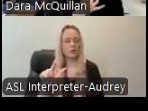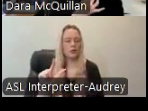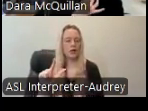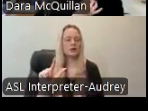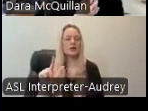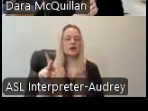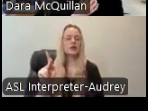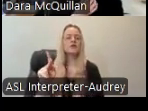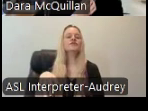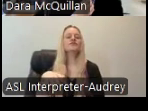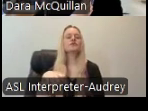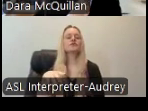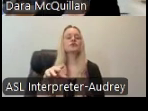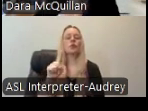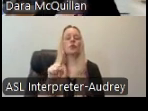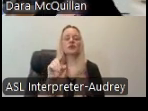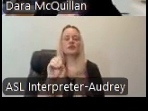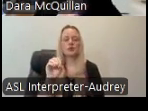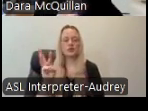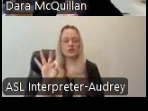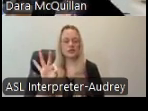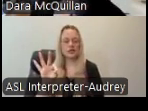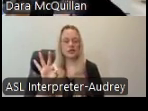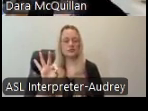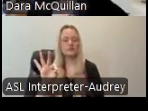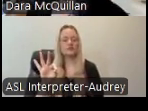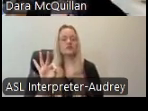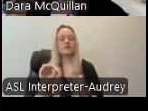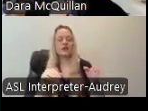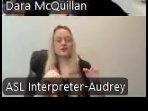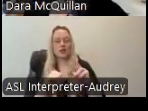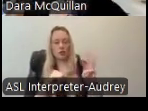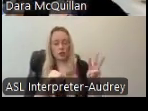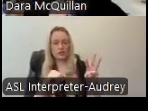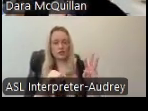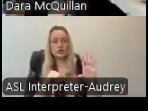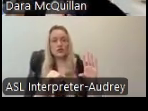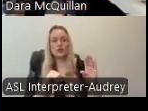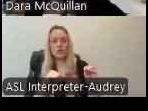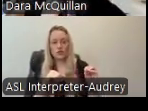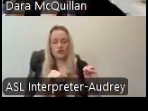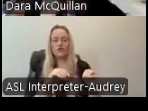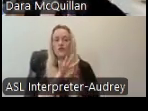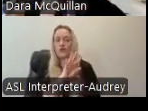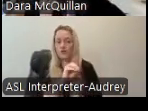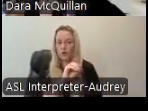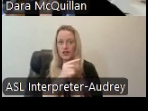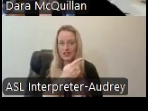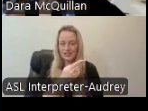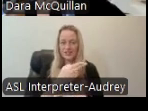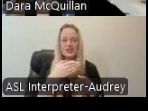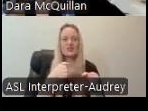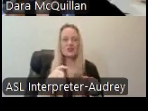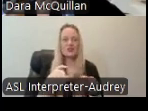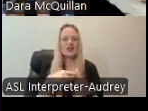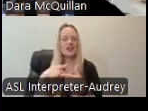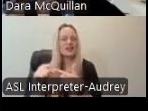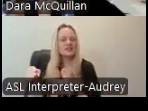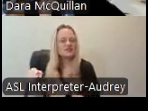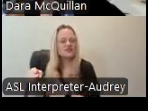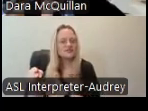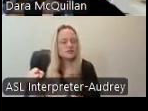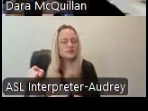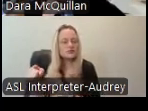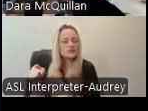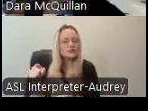is bounded by the west 40th Street, West 41st Street, Galvin Avenue, which is the Lincoln